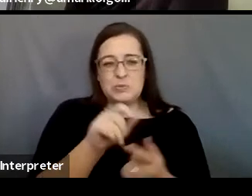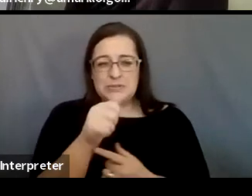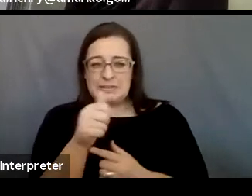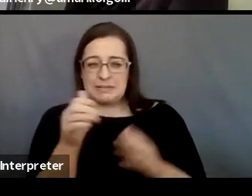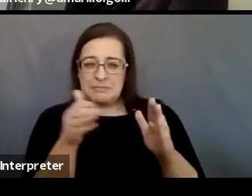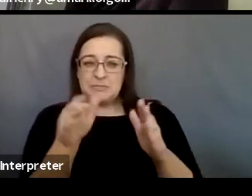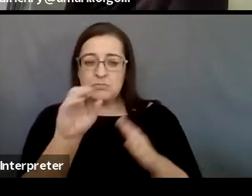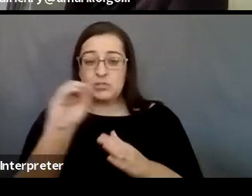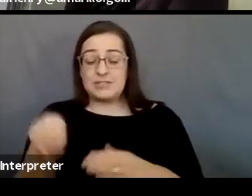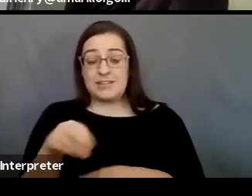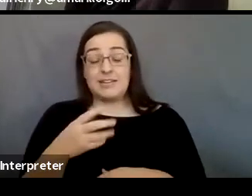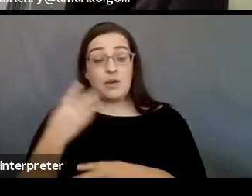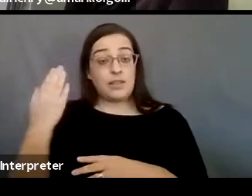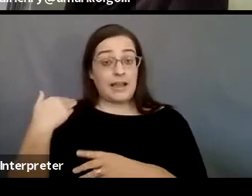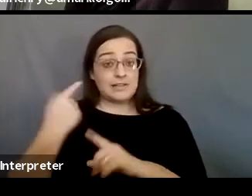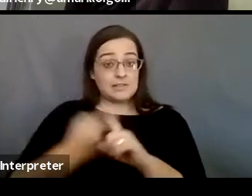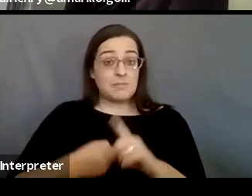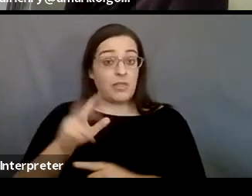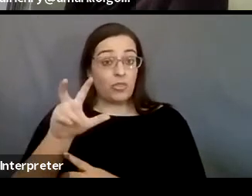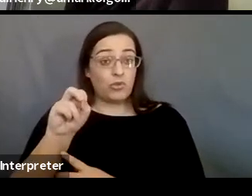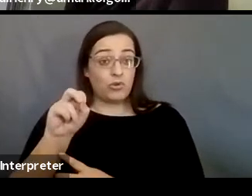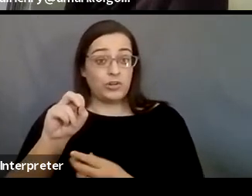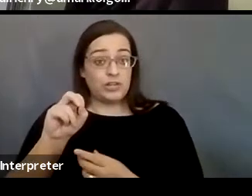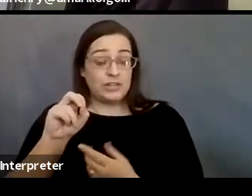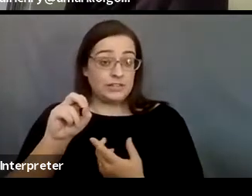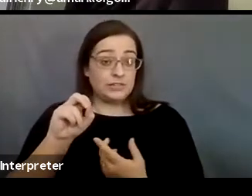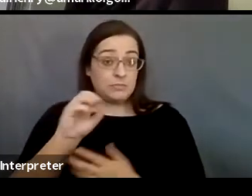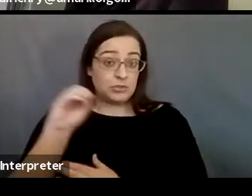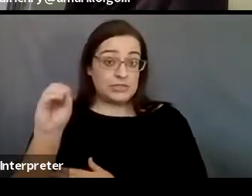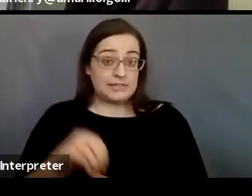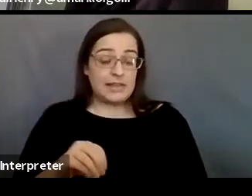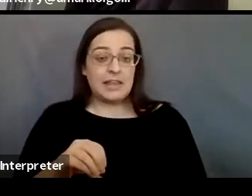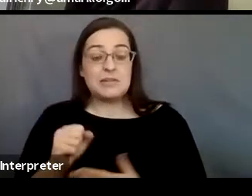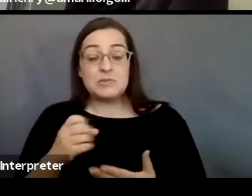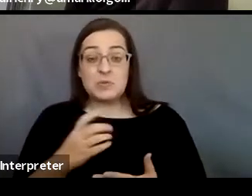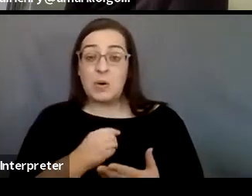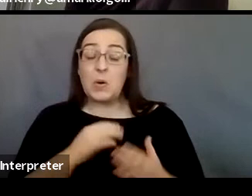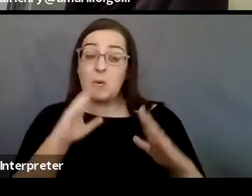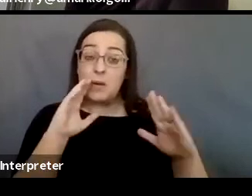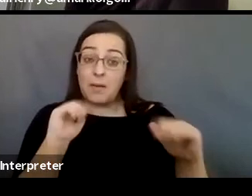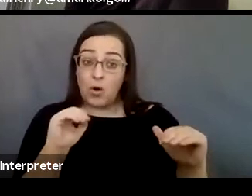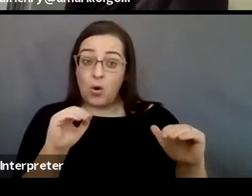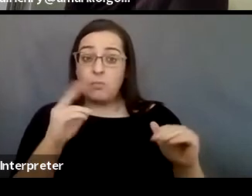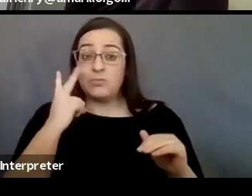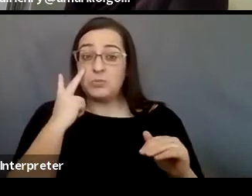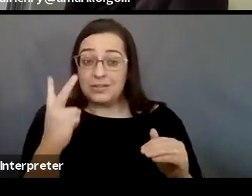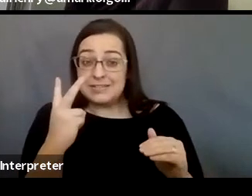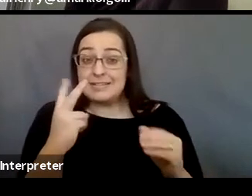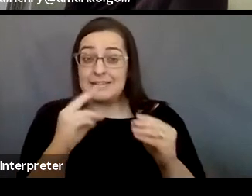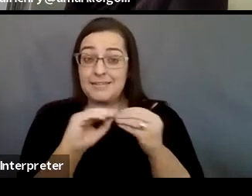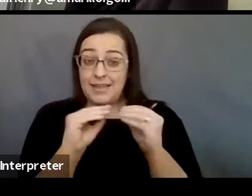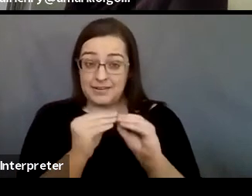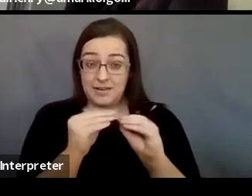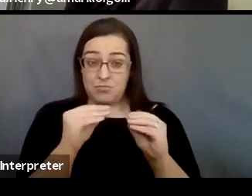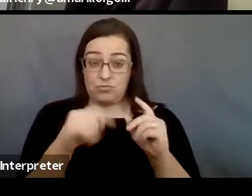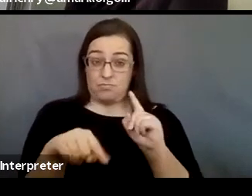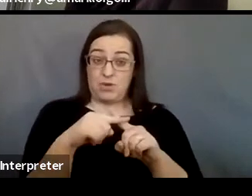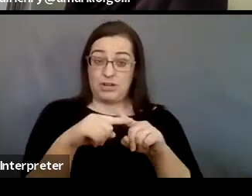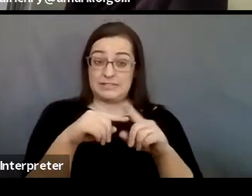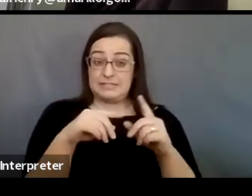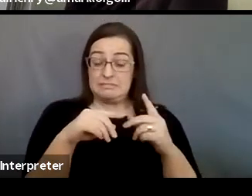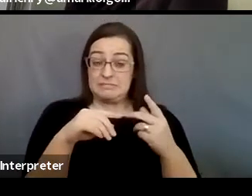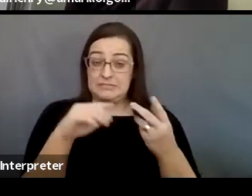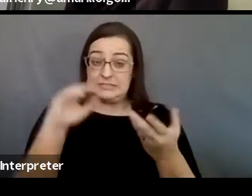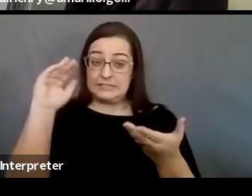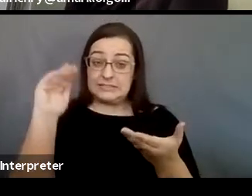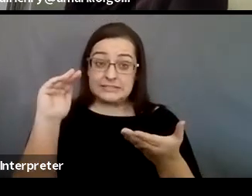high 20s to low 30s. I may be able to argue that we're seeing a trend of reduced number of positives in terms of